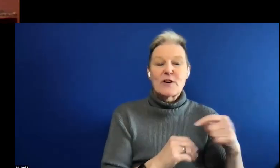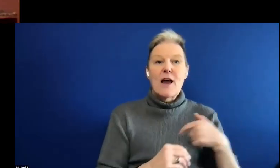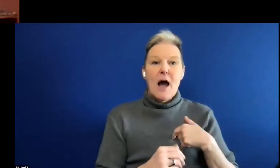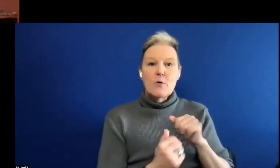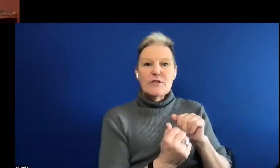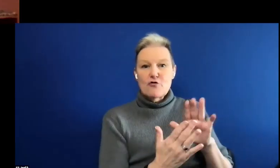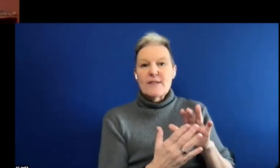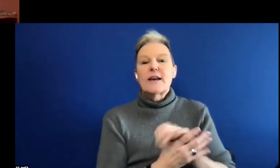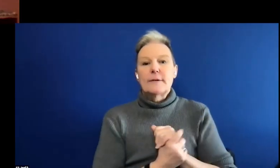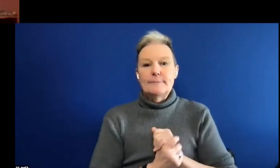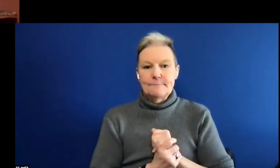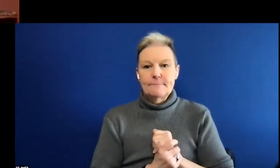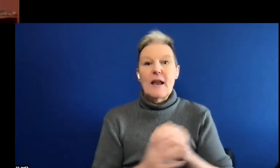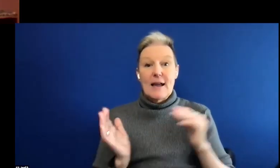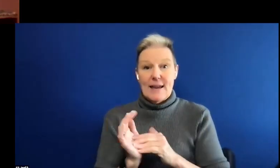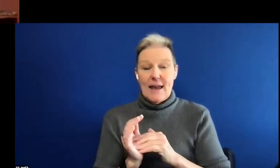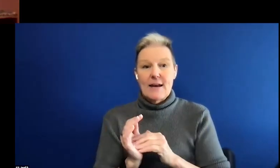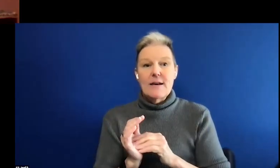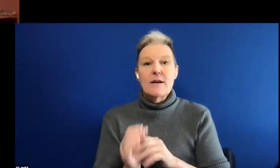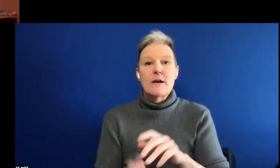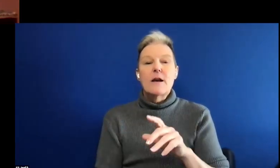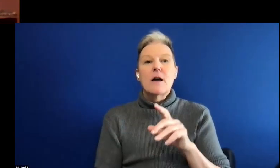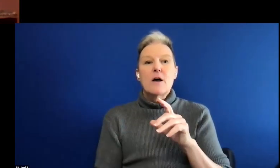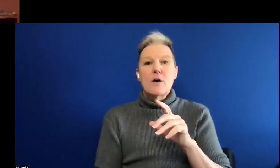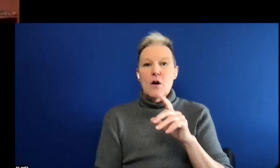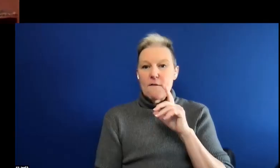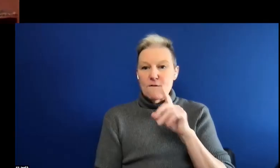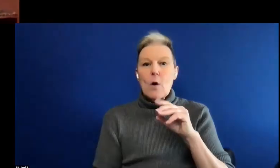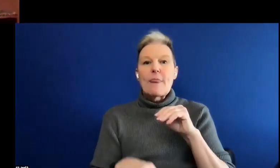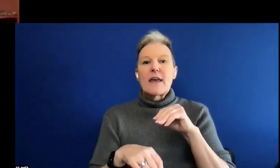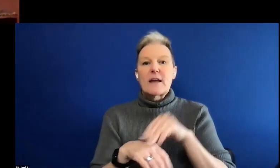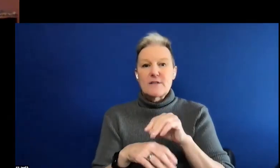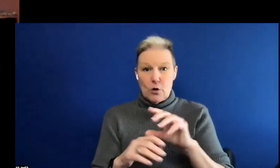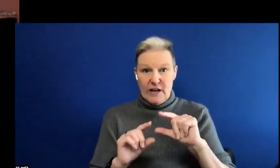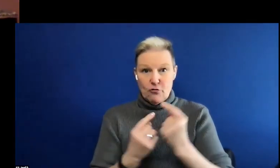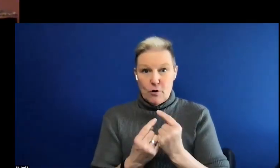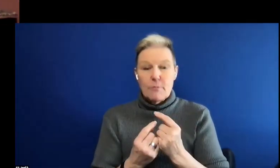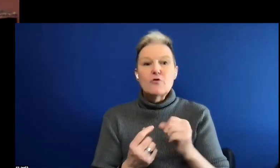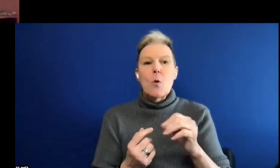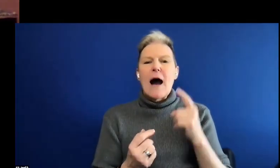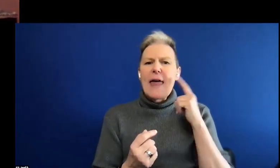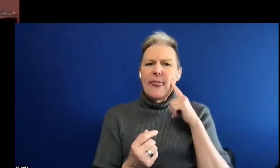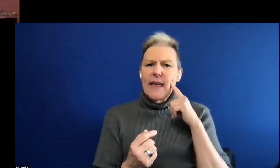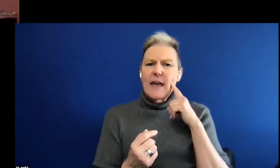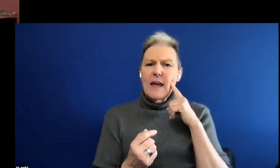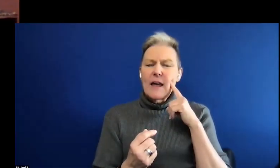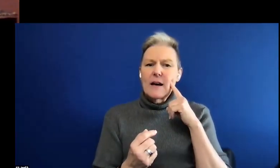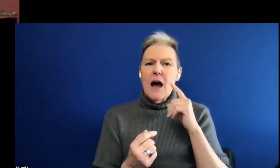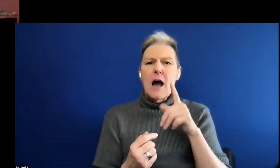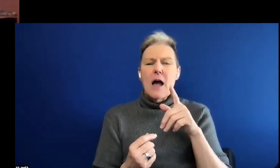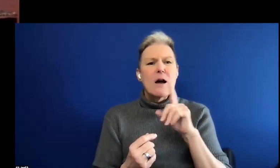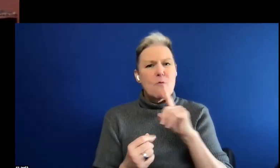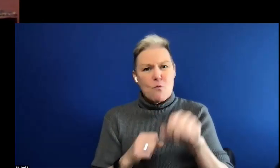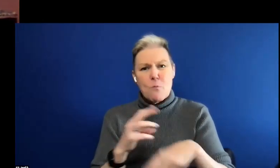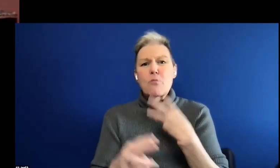addressing. So again, Twitty McCoy for the Future Consulting Group. I think a practical way to